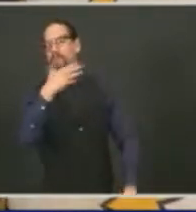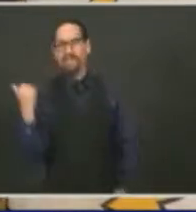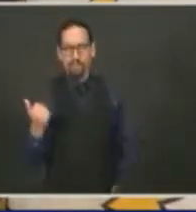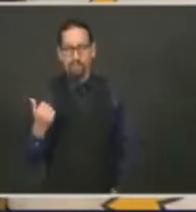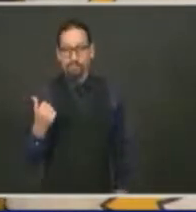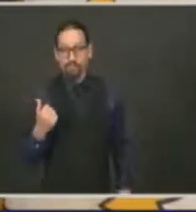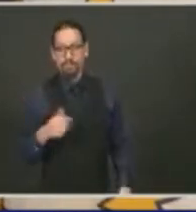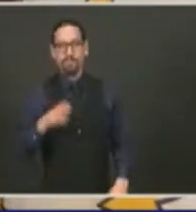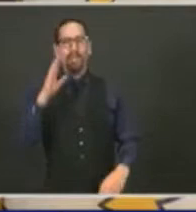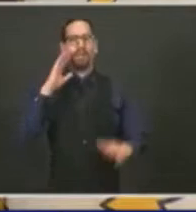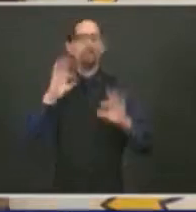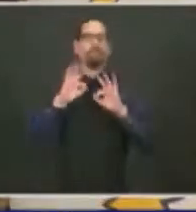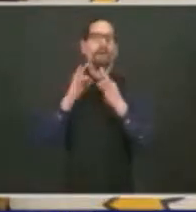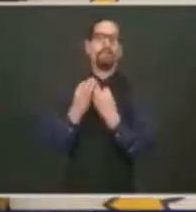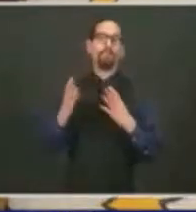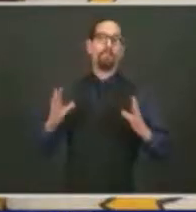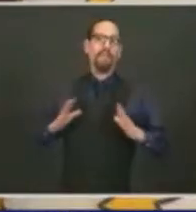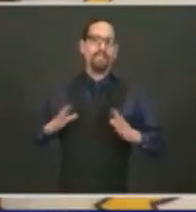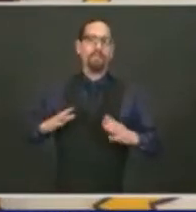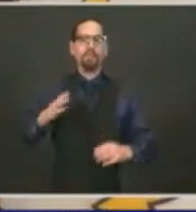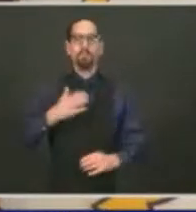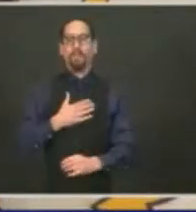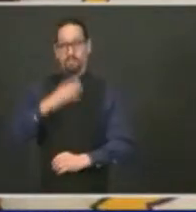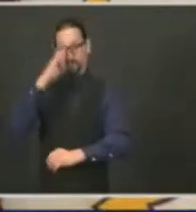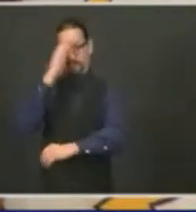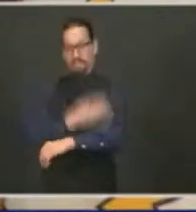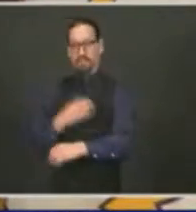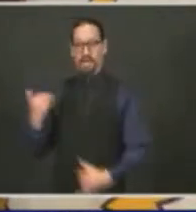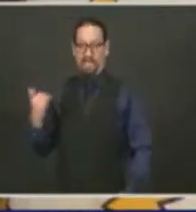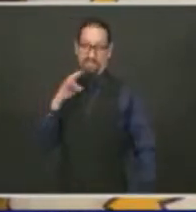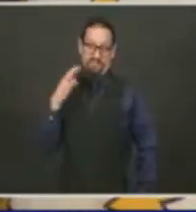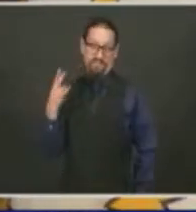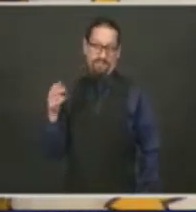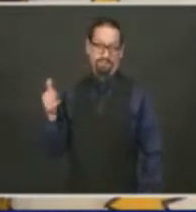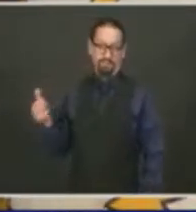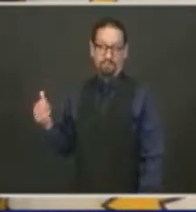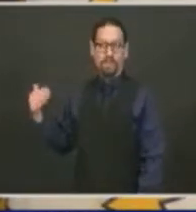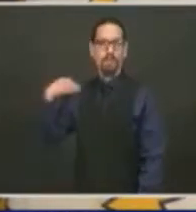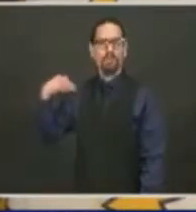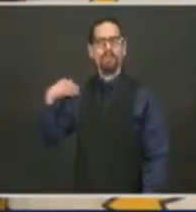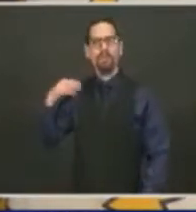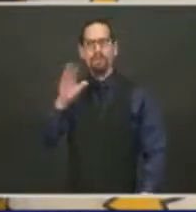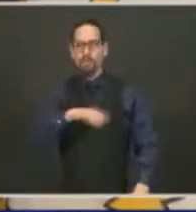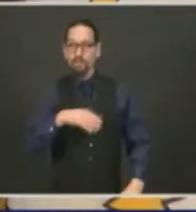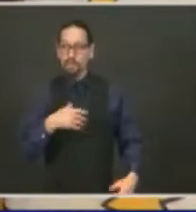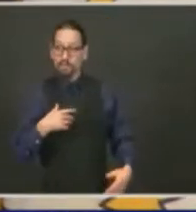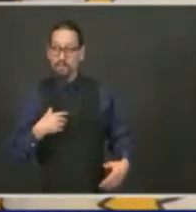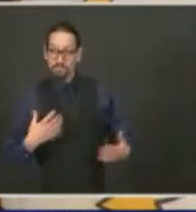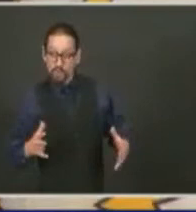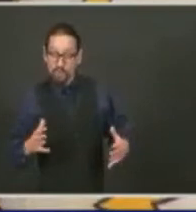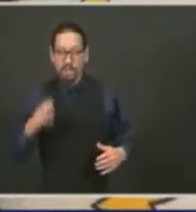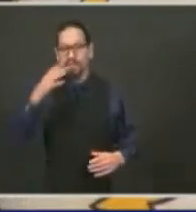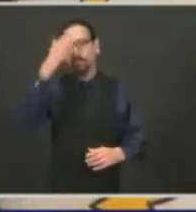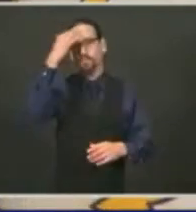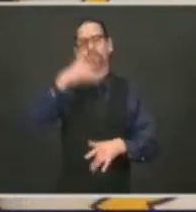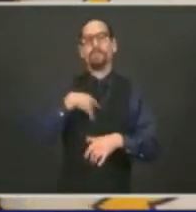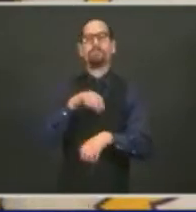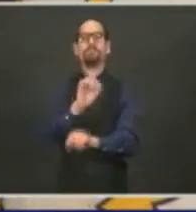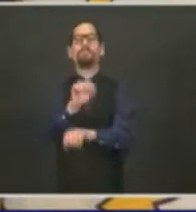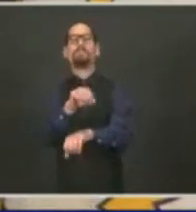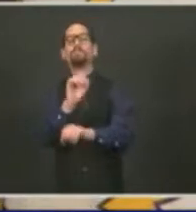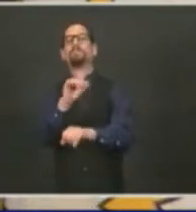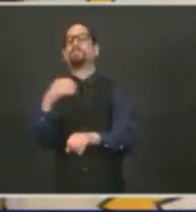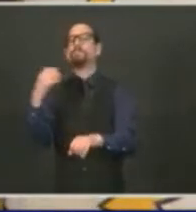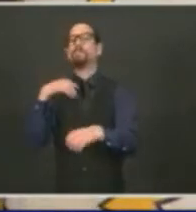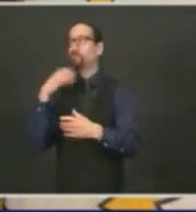him, he's 17, but oh my gosh, even to this day, I hear, are we there yet? Are we there yet? And I think so often, you know, this feels like a vacation